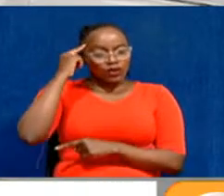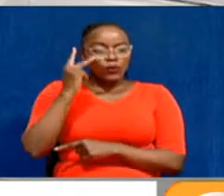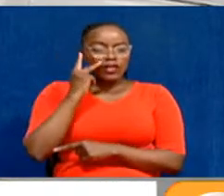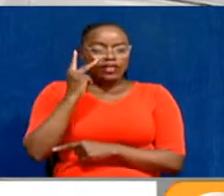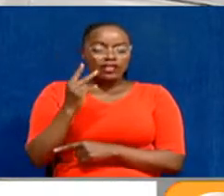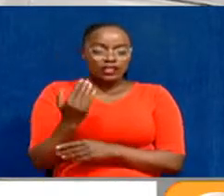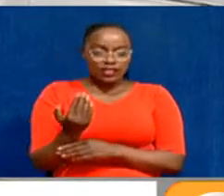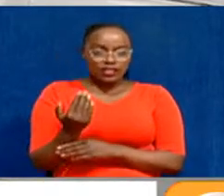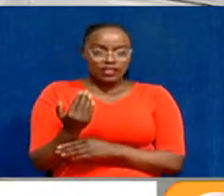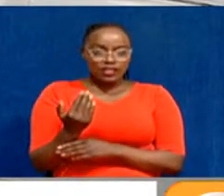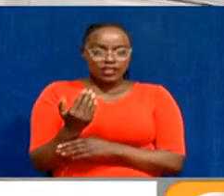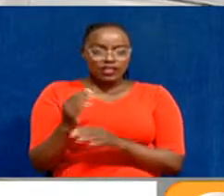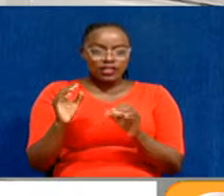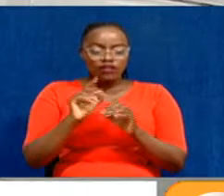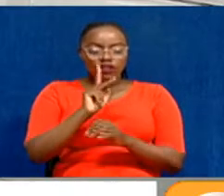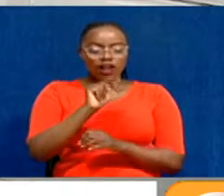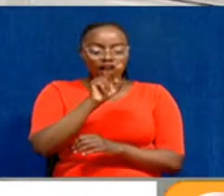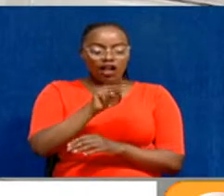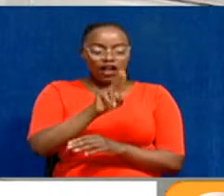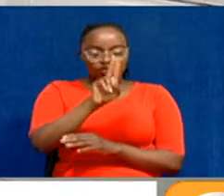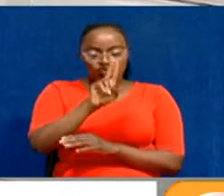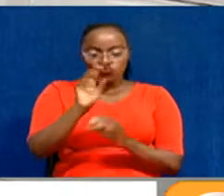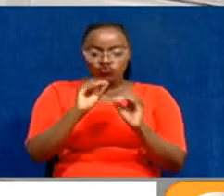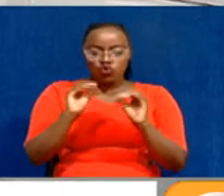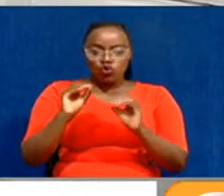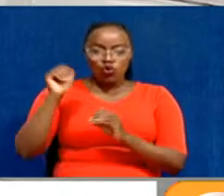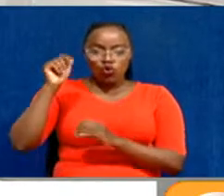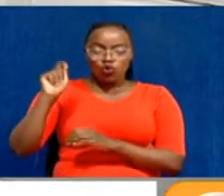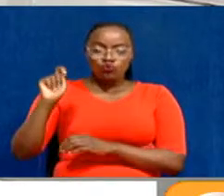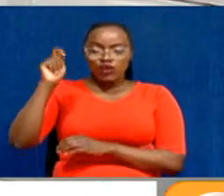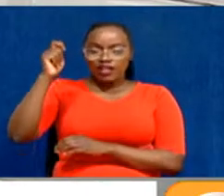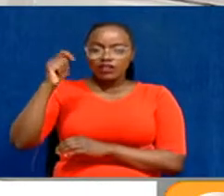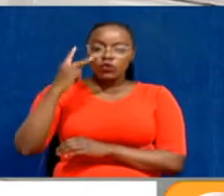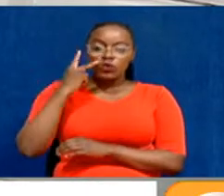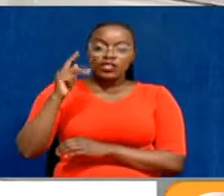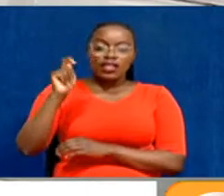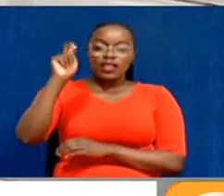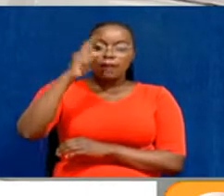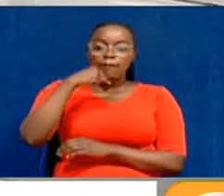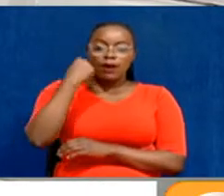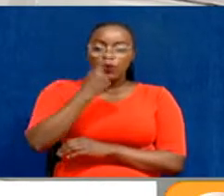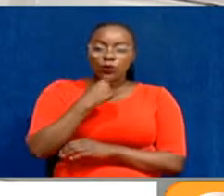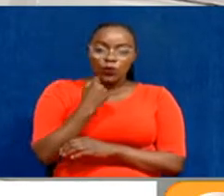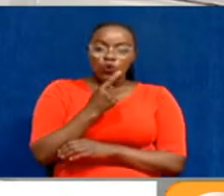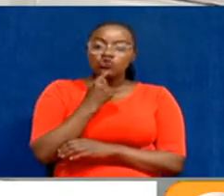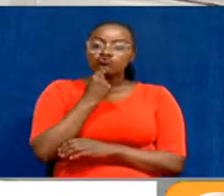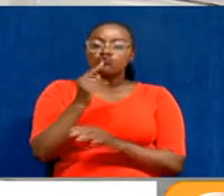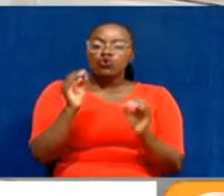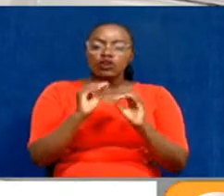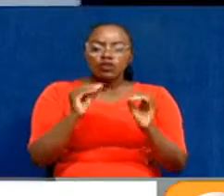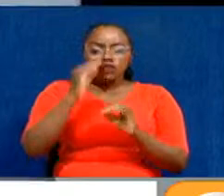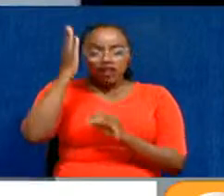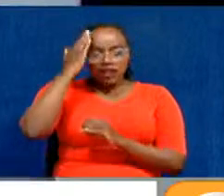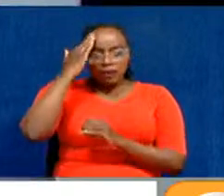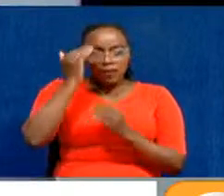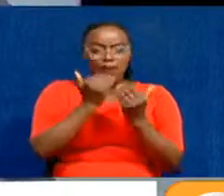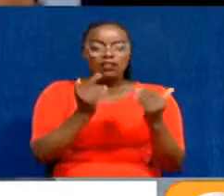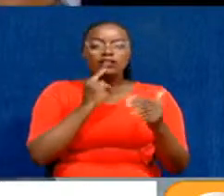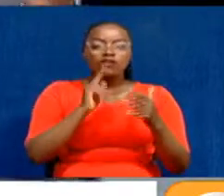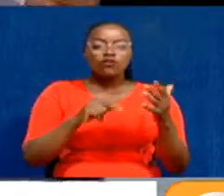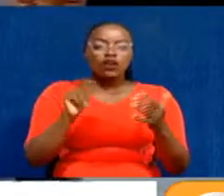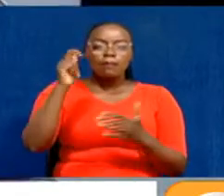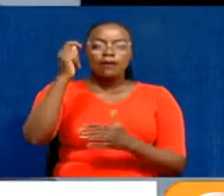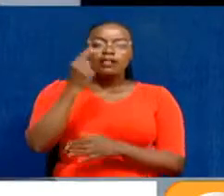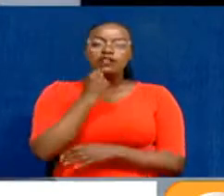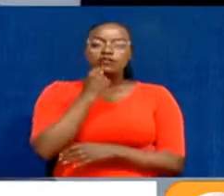a non-Kanu president, and we never thought we'd see a president who was not Moi. I remember kids used to say,